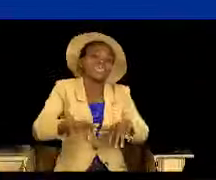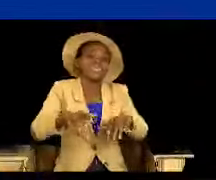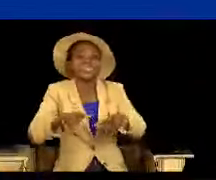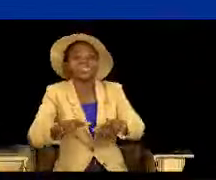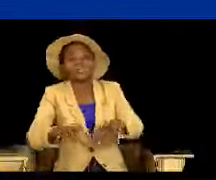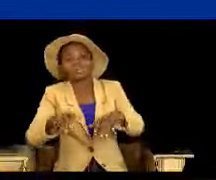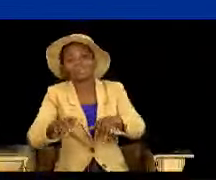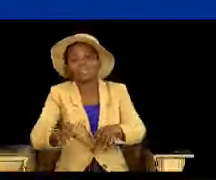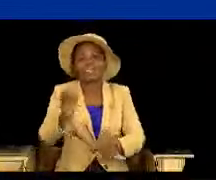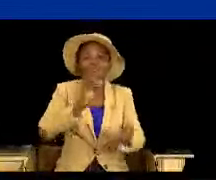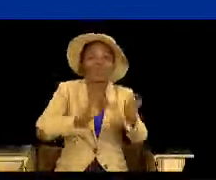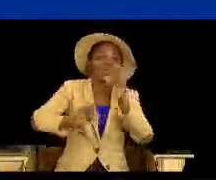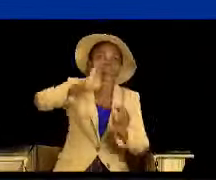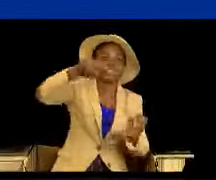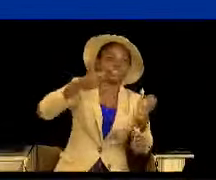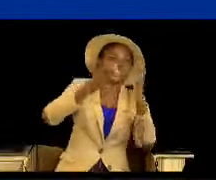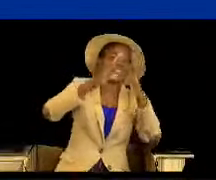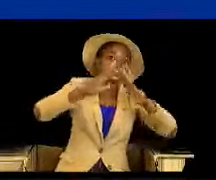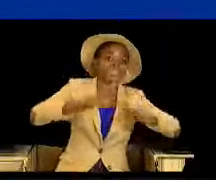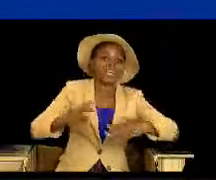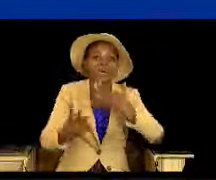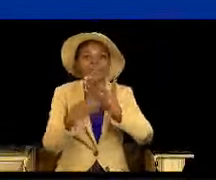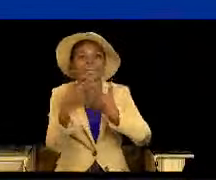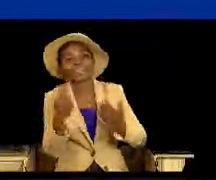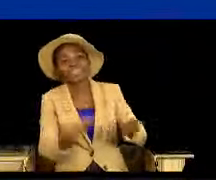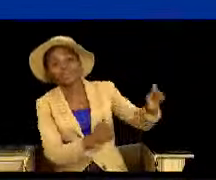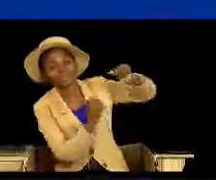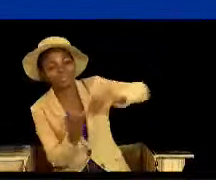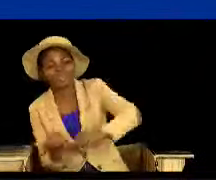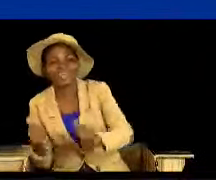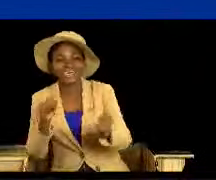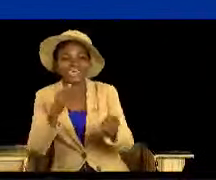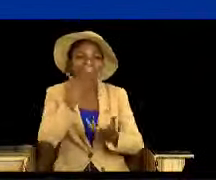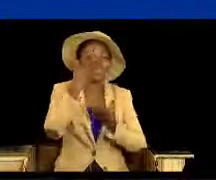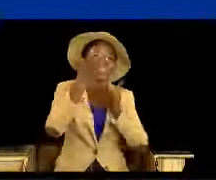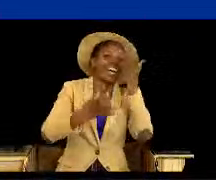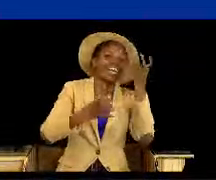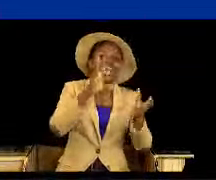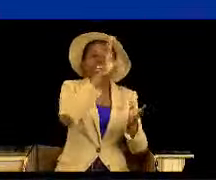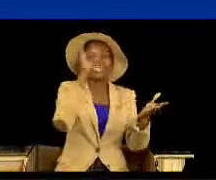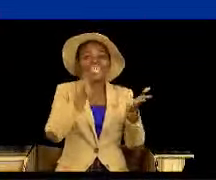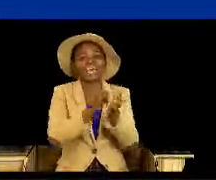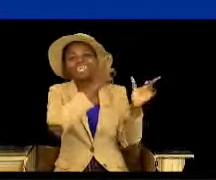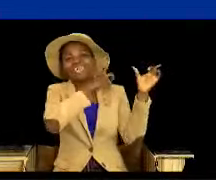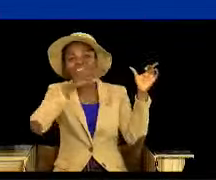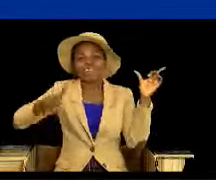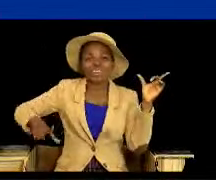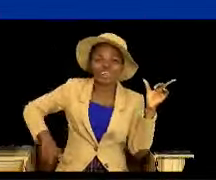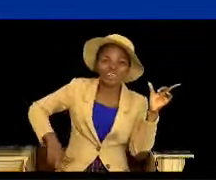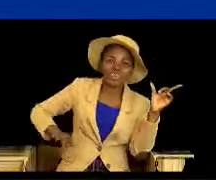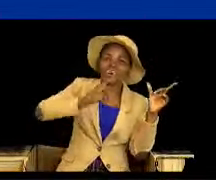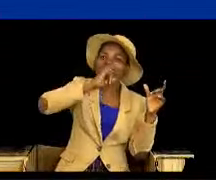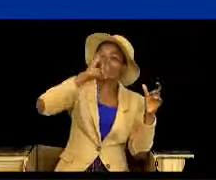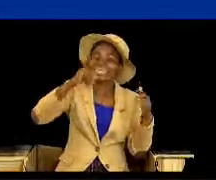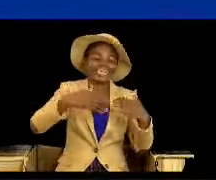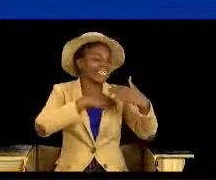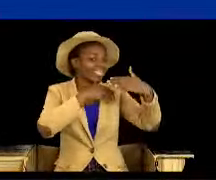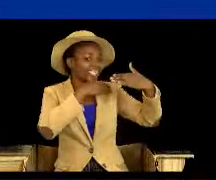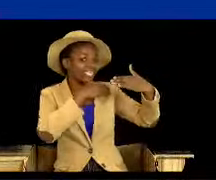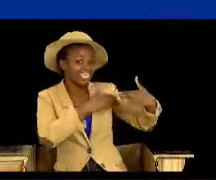on Jord SP the Baptist announces that the